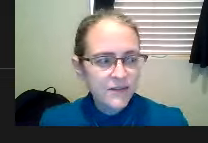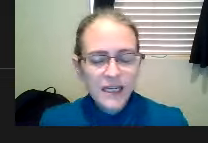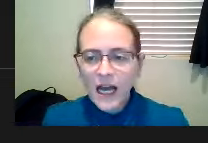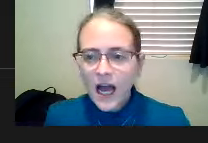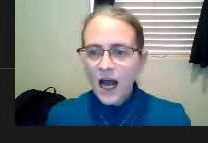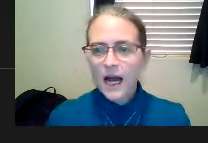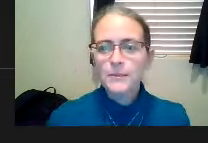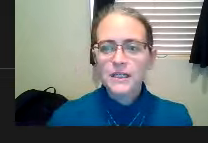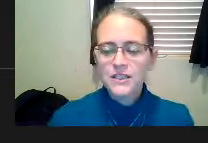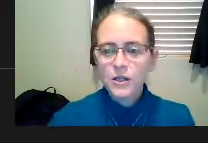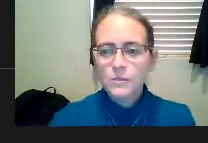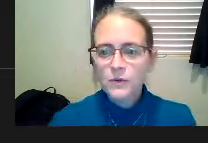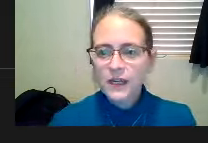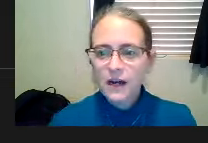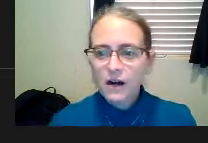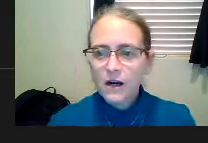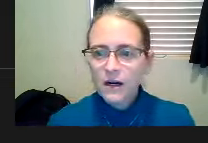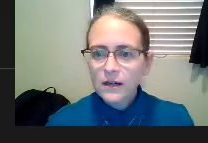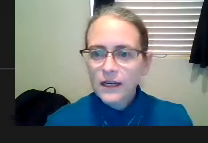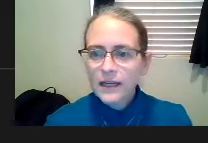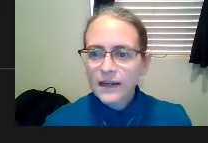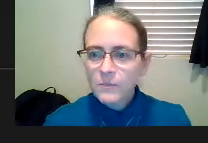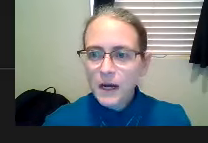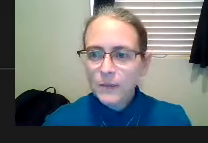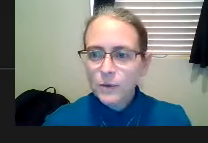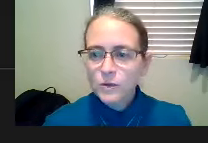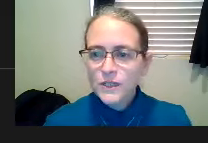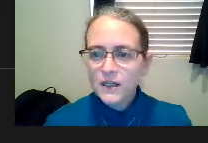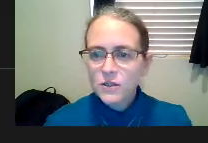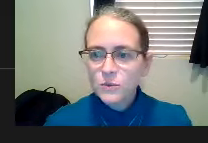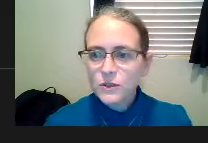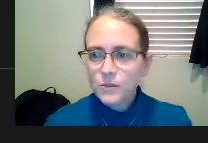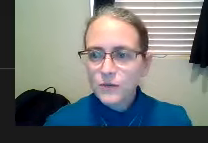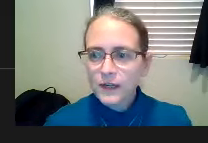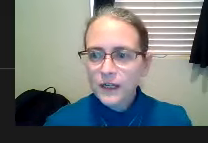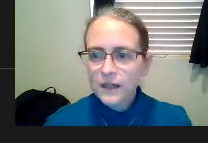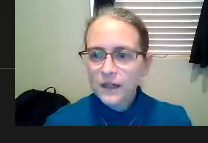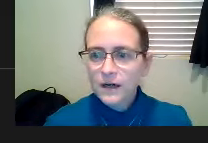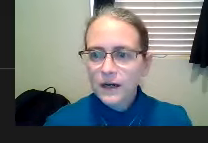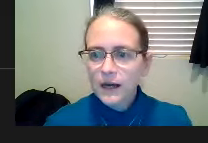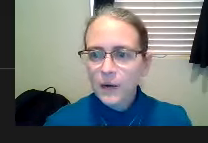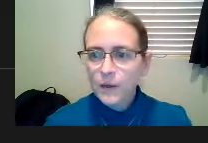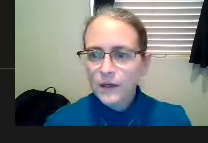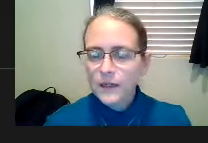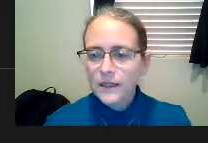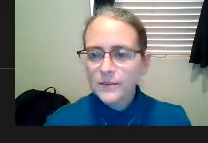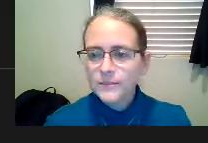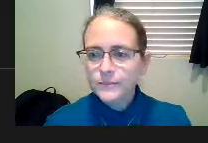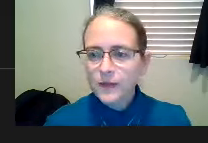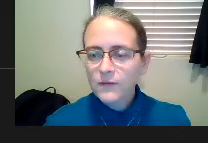this evening. I'm going to start moving and if my room rotators will start moving